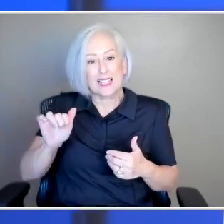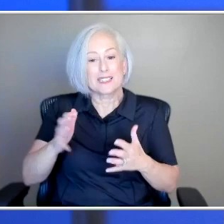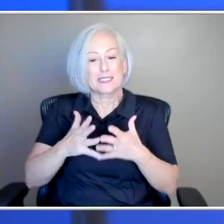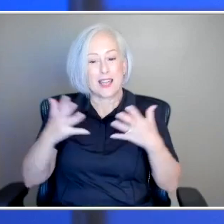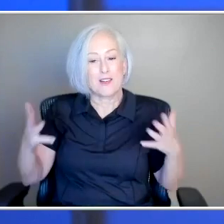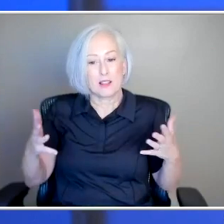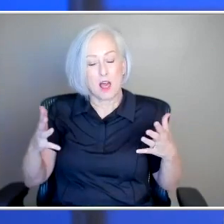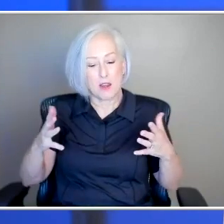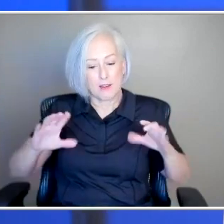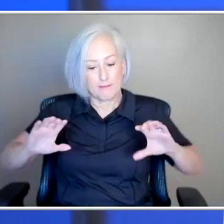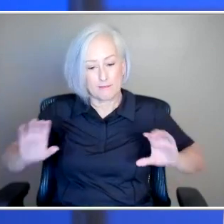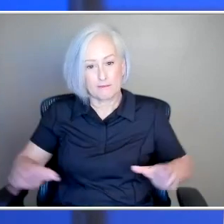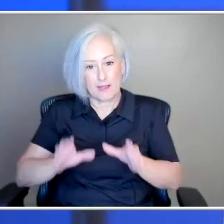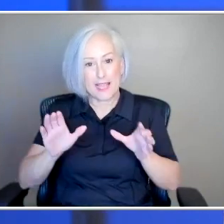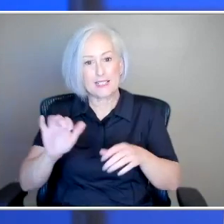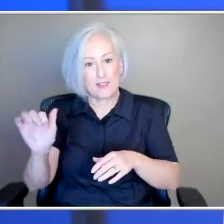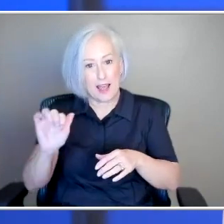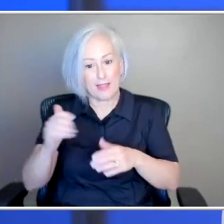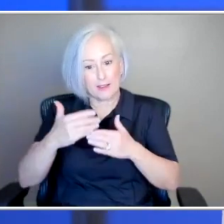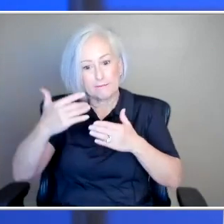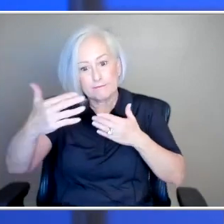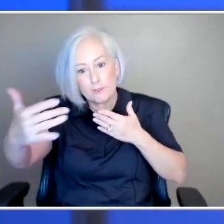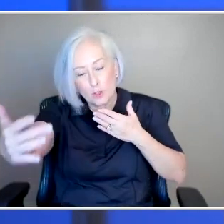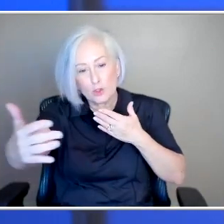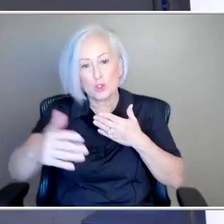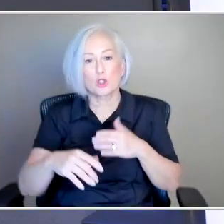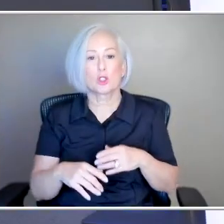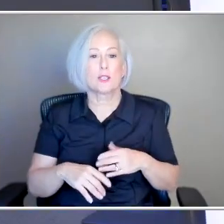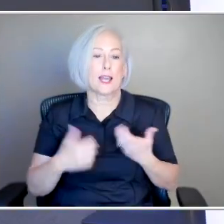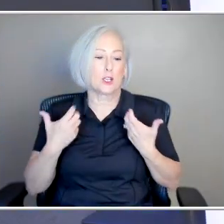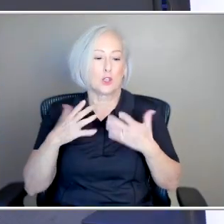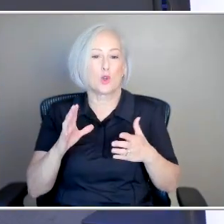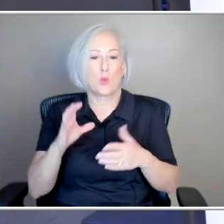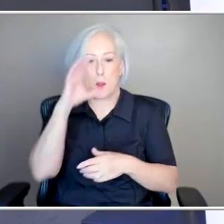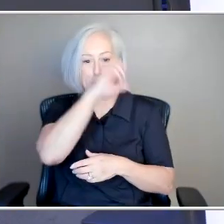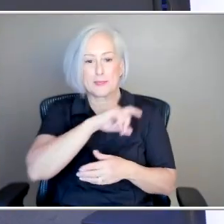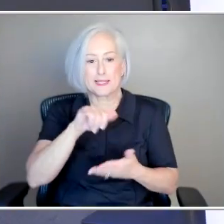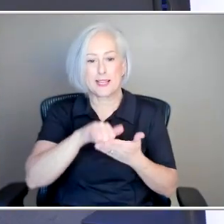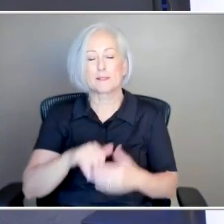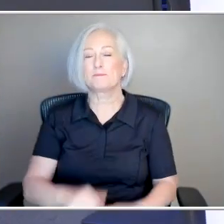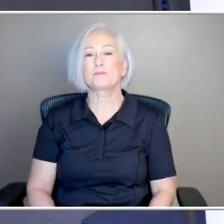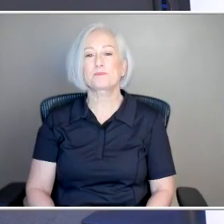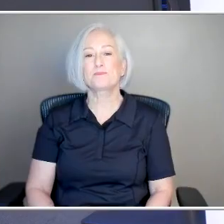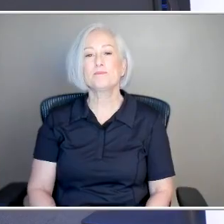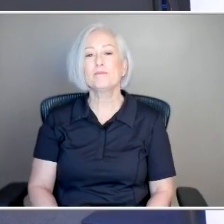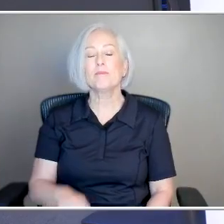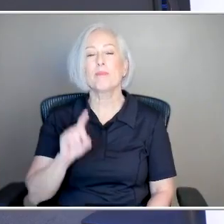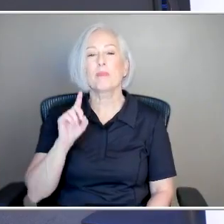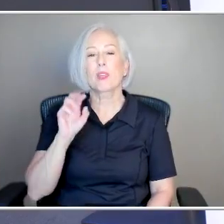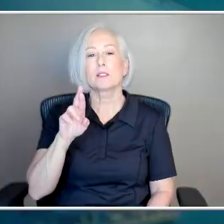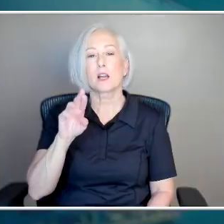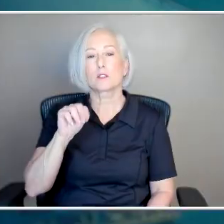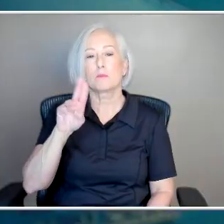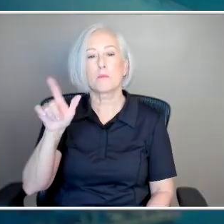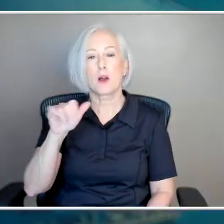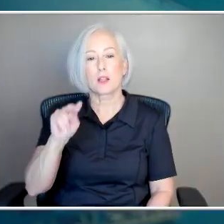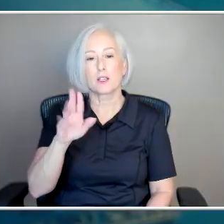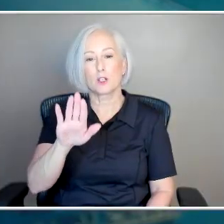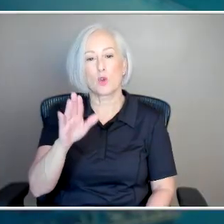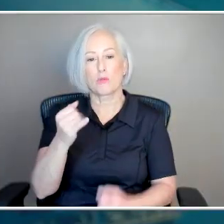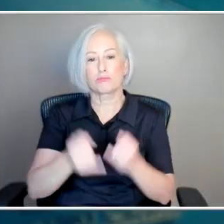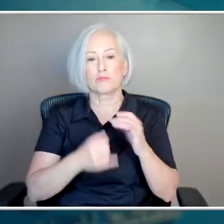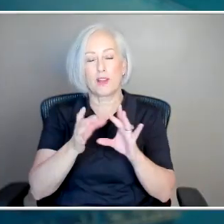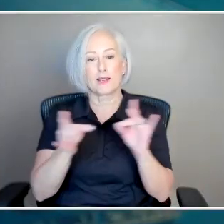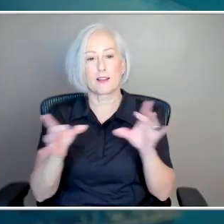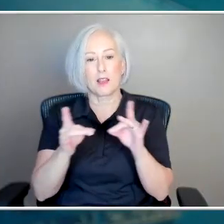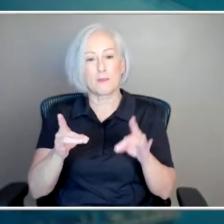stuff like that, those are things you don't want to miss. Dr. Rowland, what's the takeaway? Yeah, I think in regards to core muscle injury, I